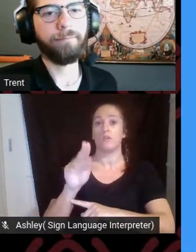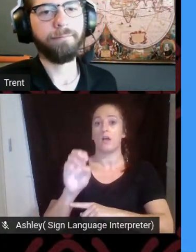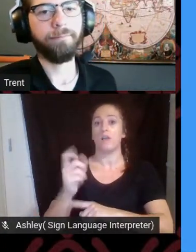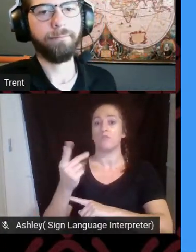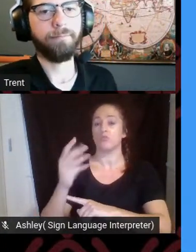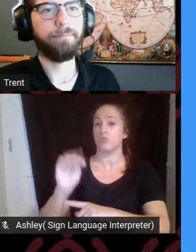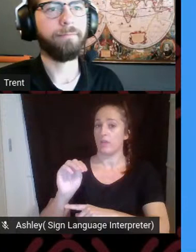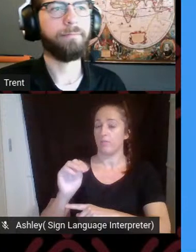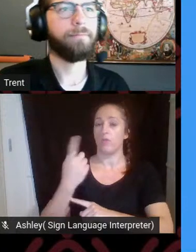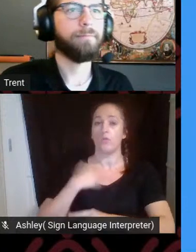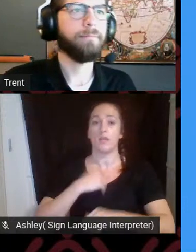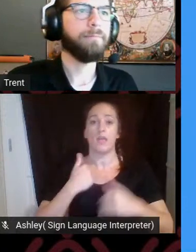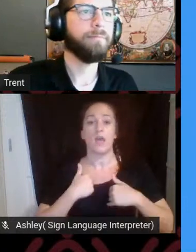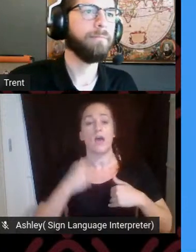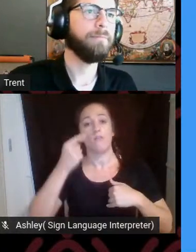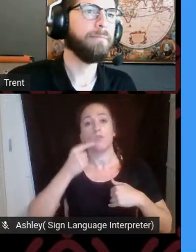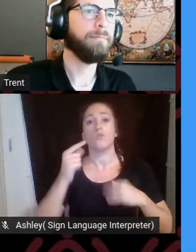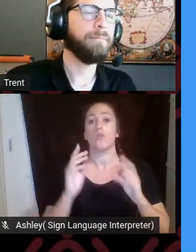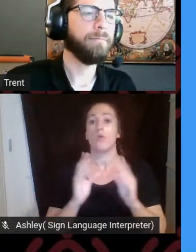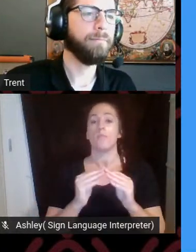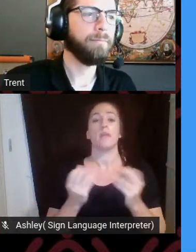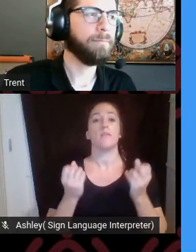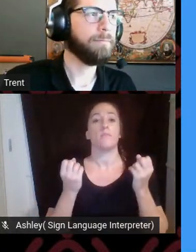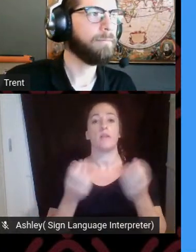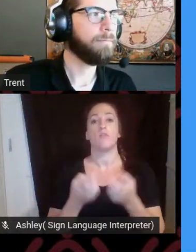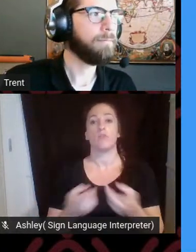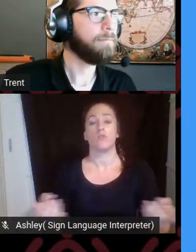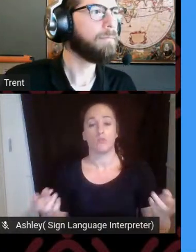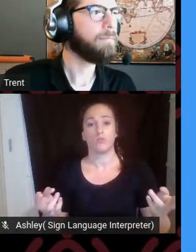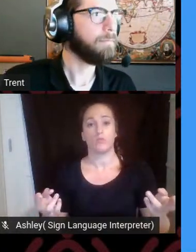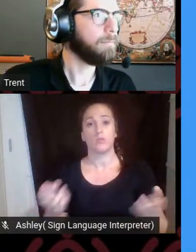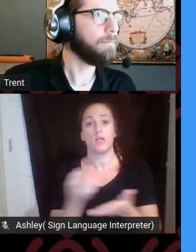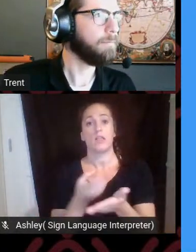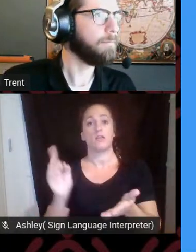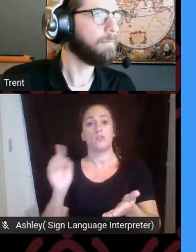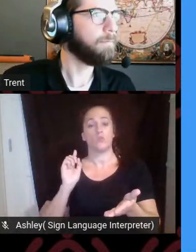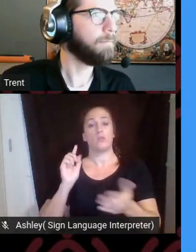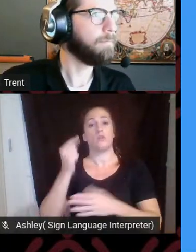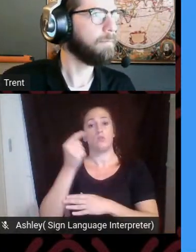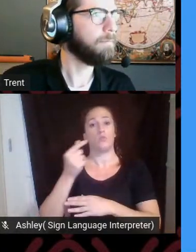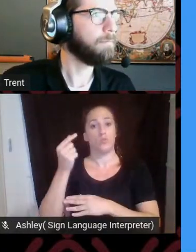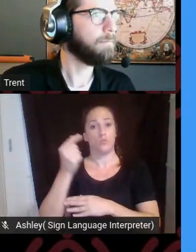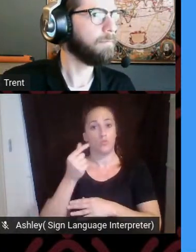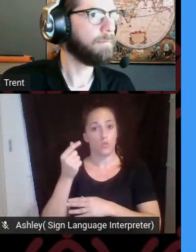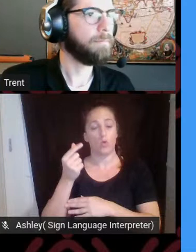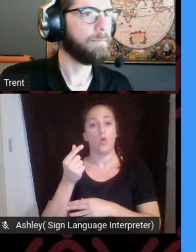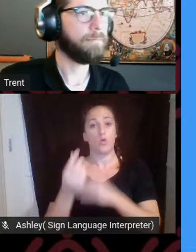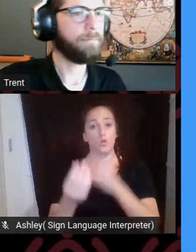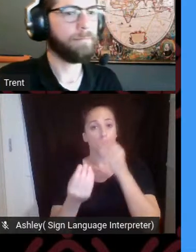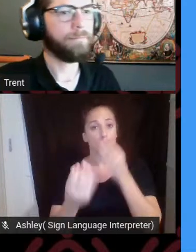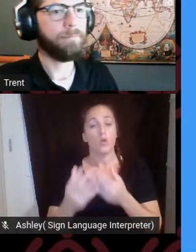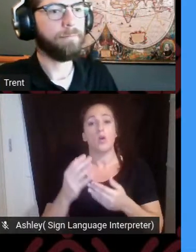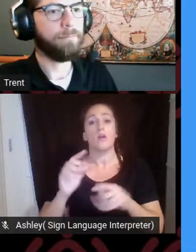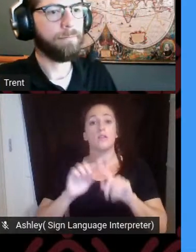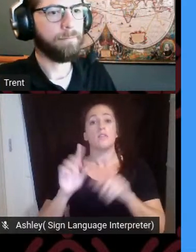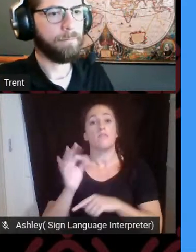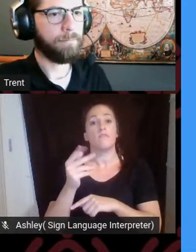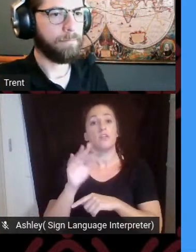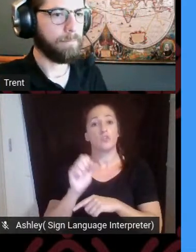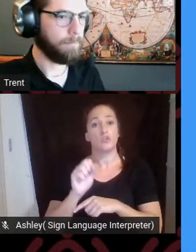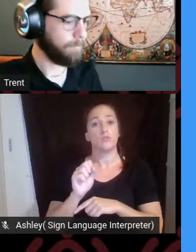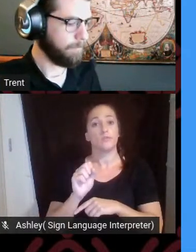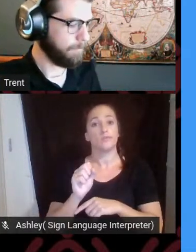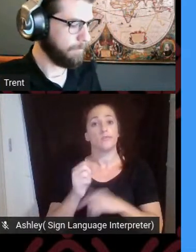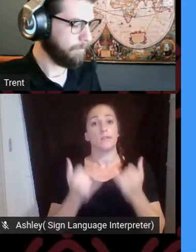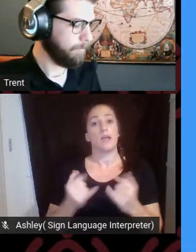Meet. Google did announce last week all of their upcoming features for this month, all the way through December. So we do have